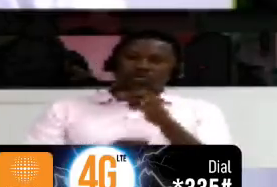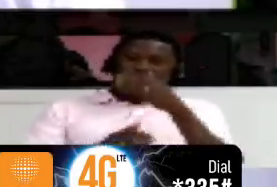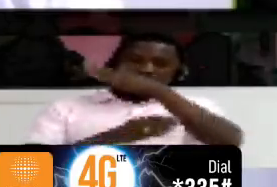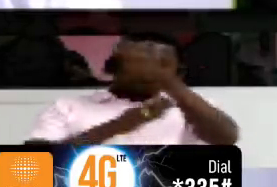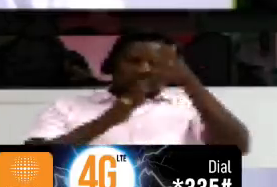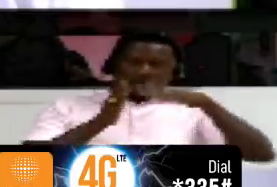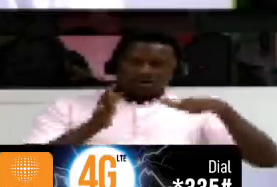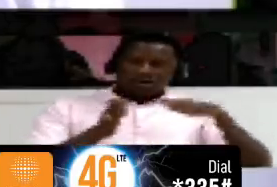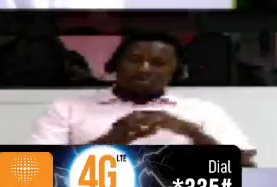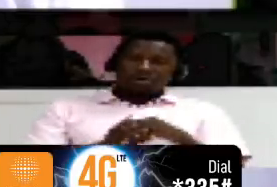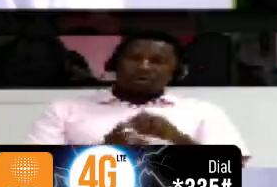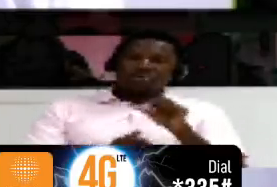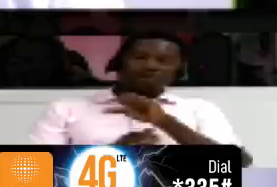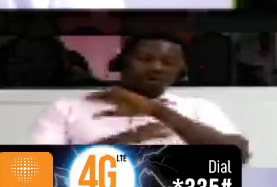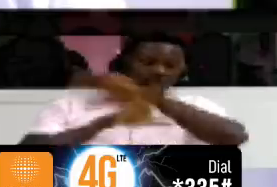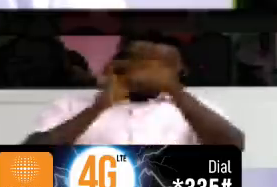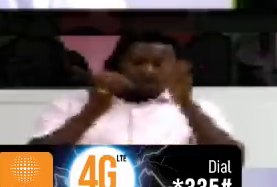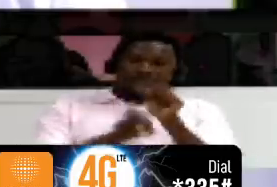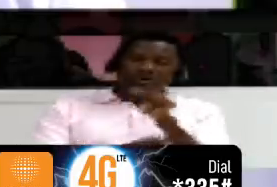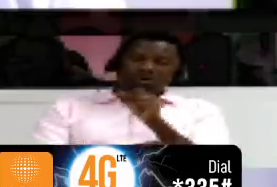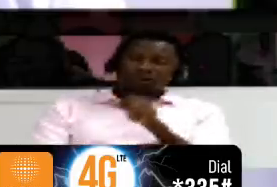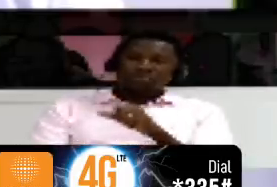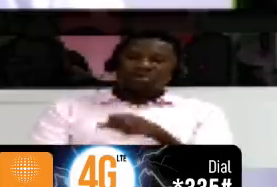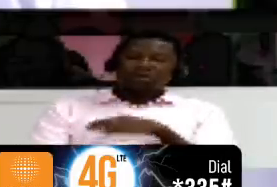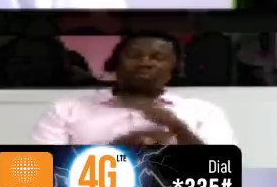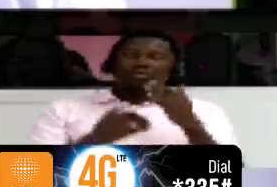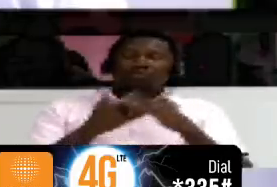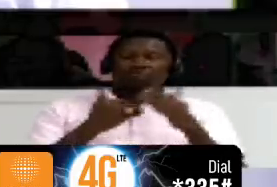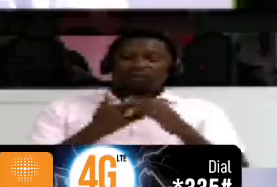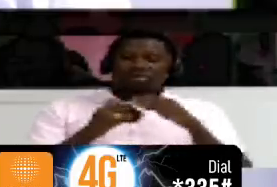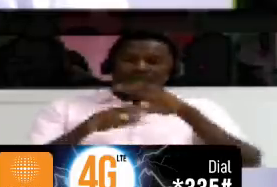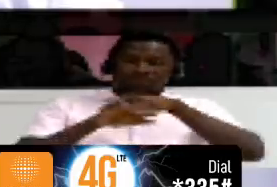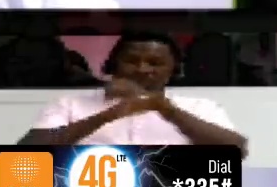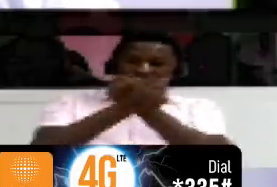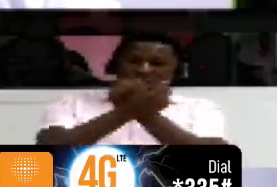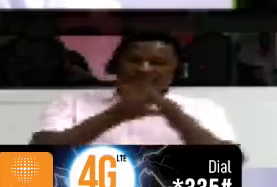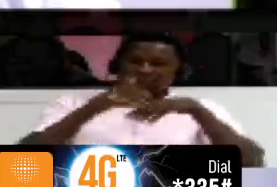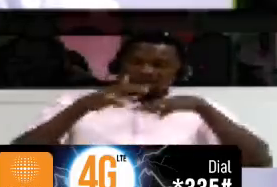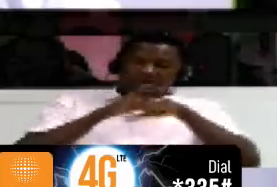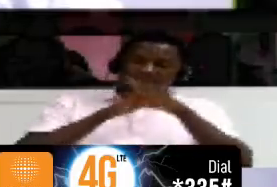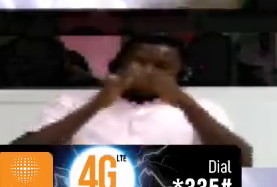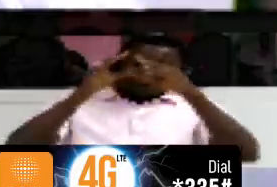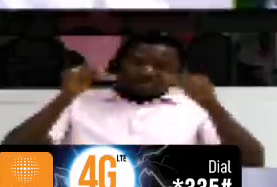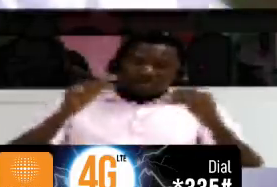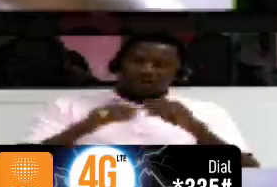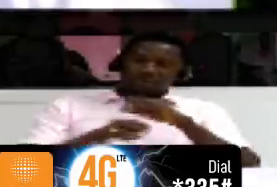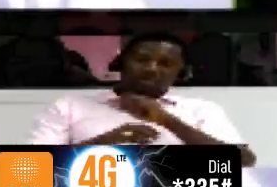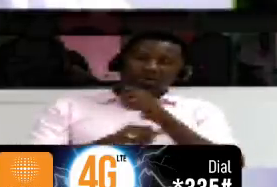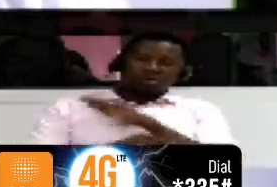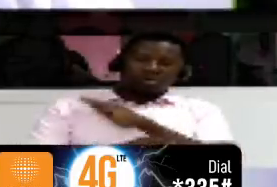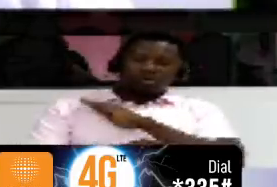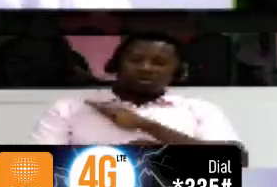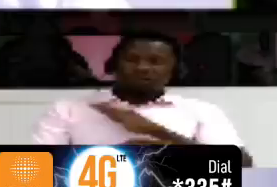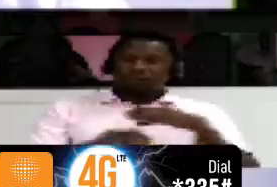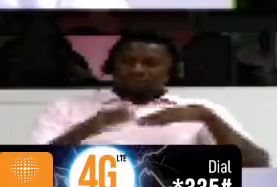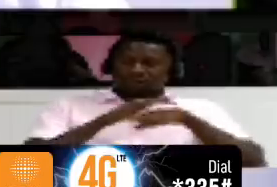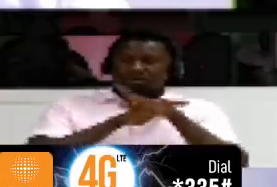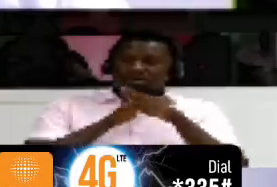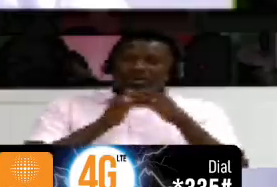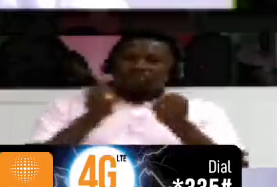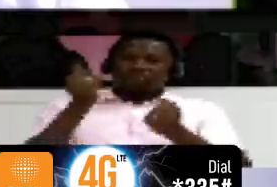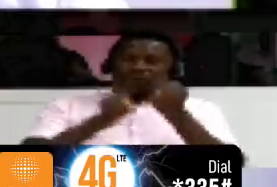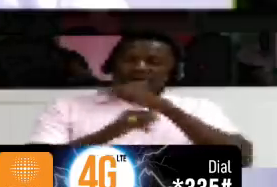trucks. All the others, I think most of the detainees in the hall were also brought in and put into those